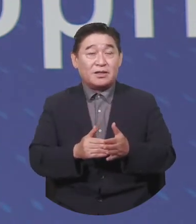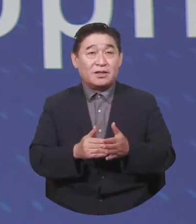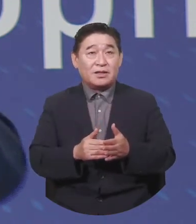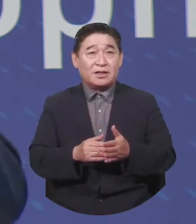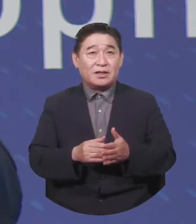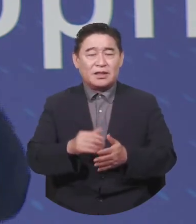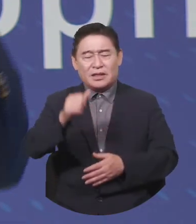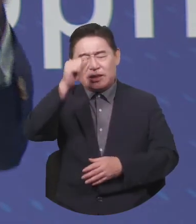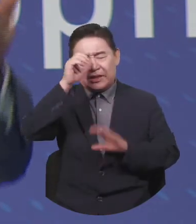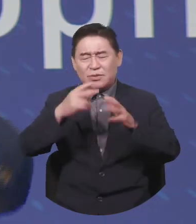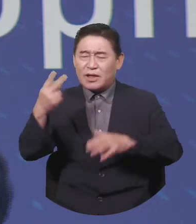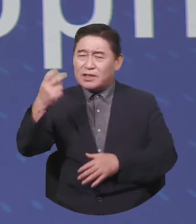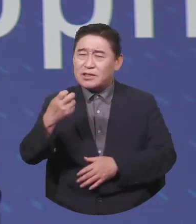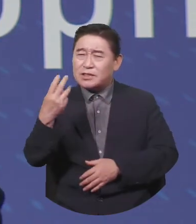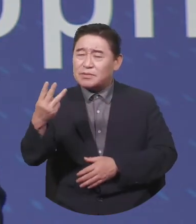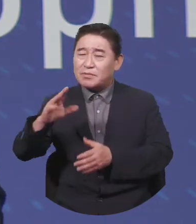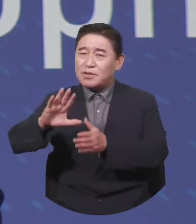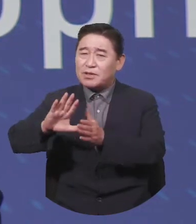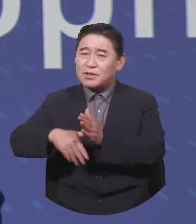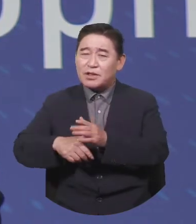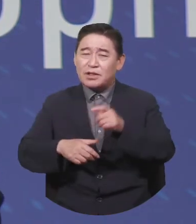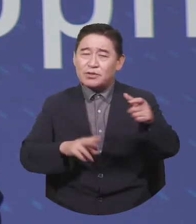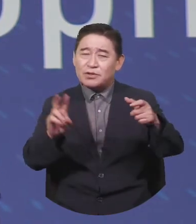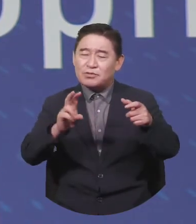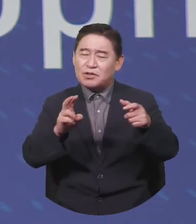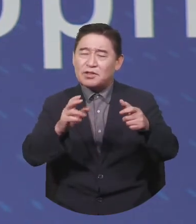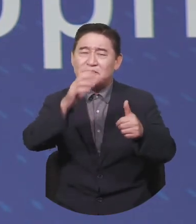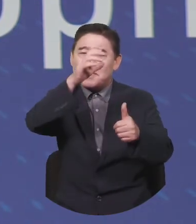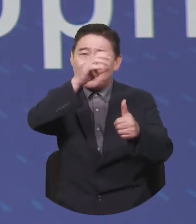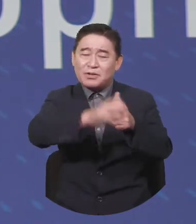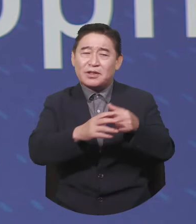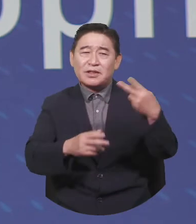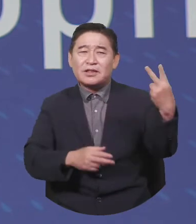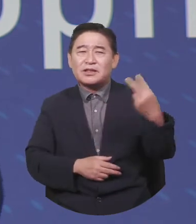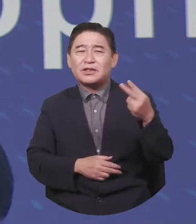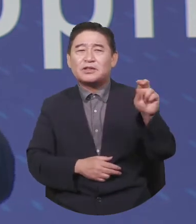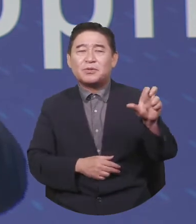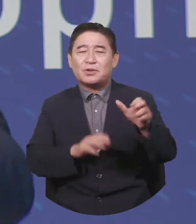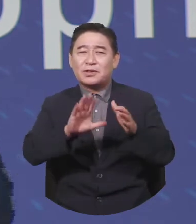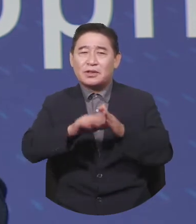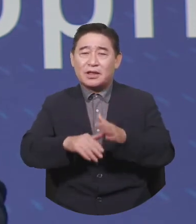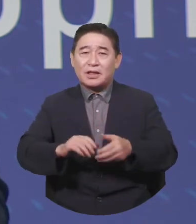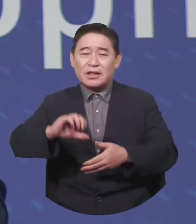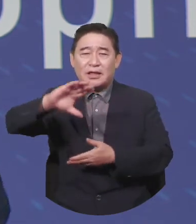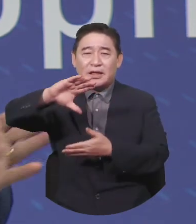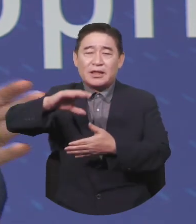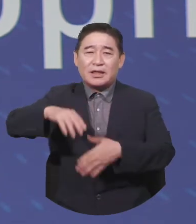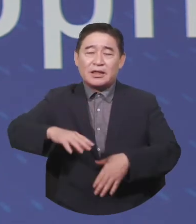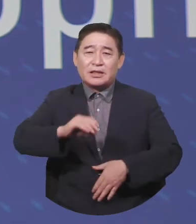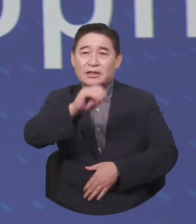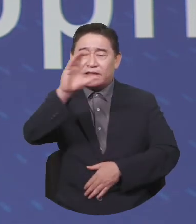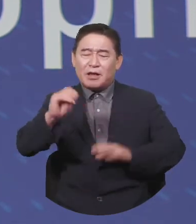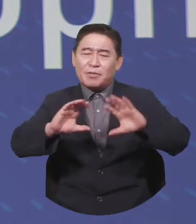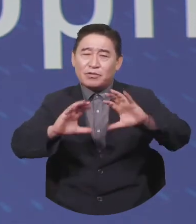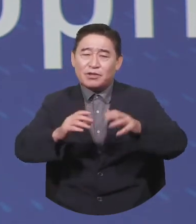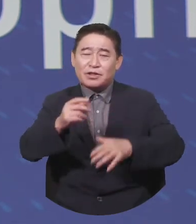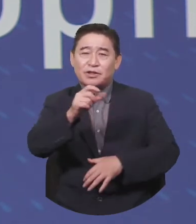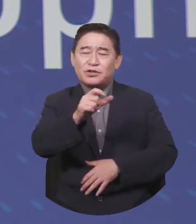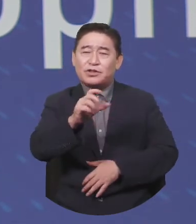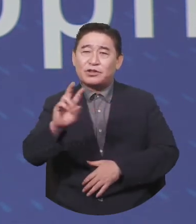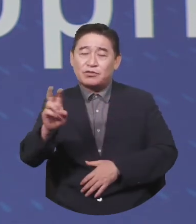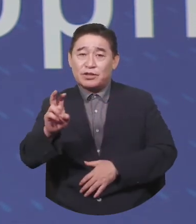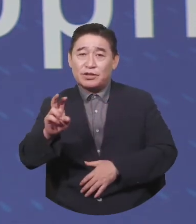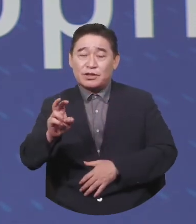Brazil in 2025. So at least to some extent, 1,000 actors are trying to bring